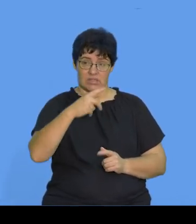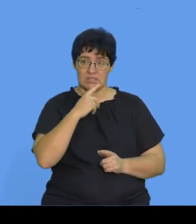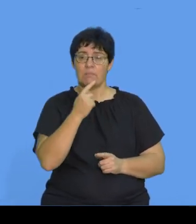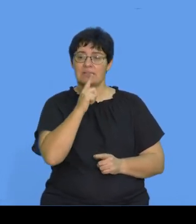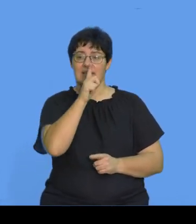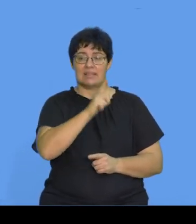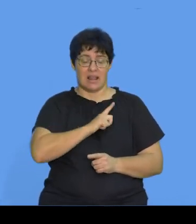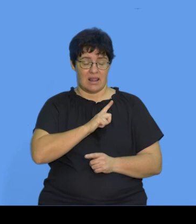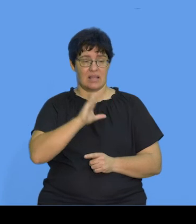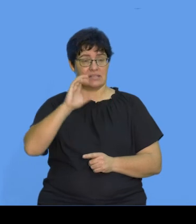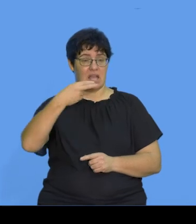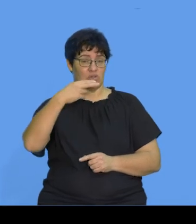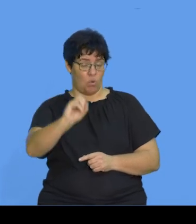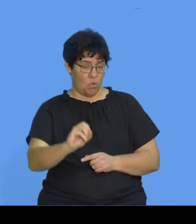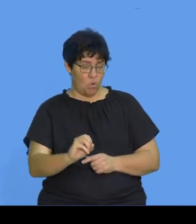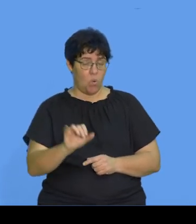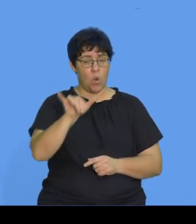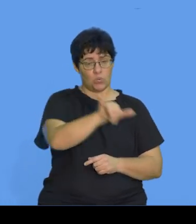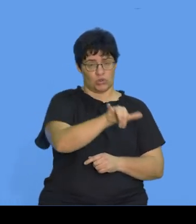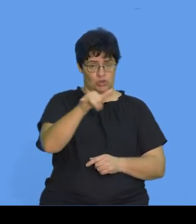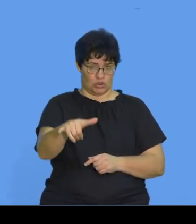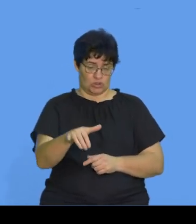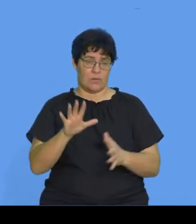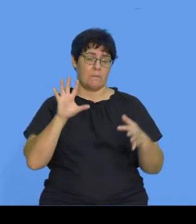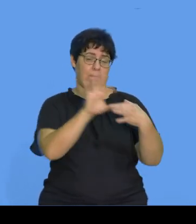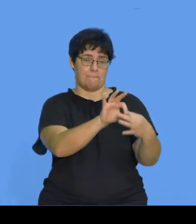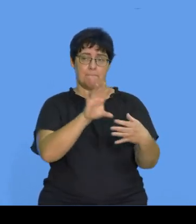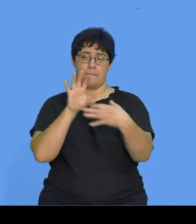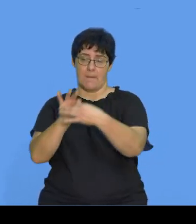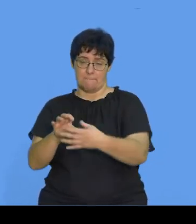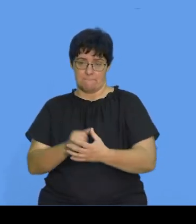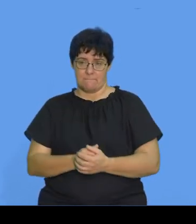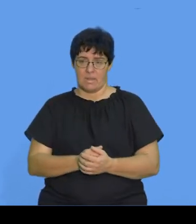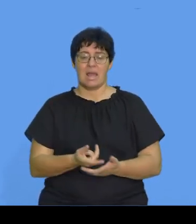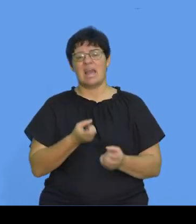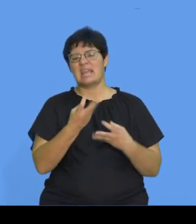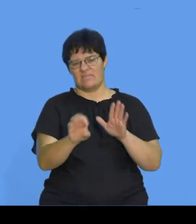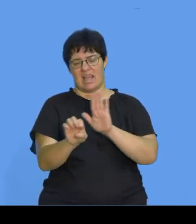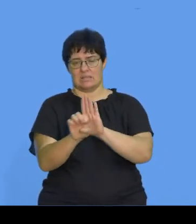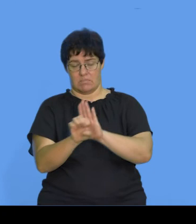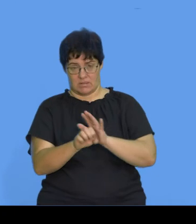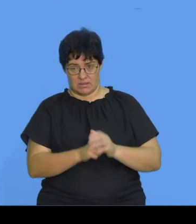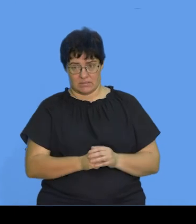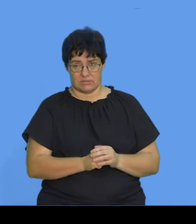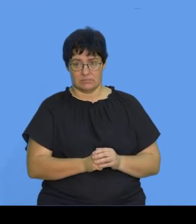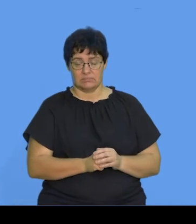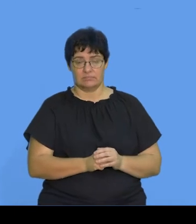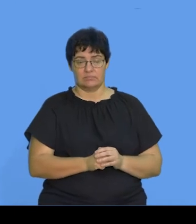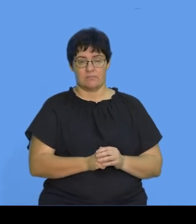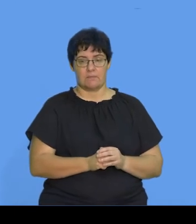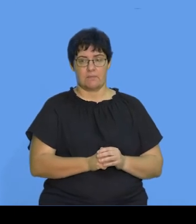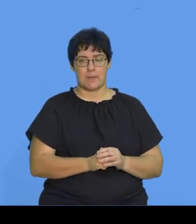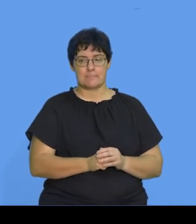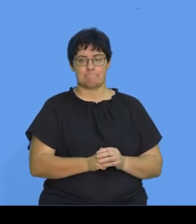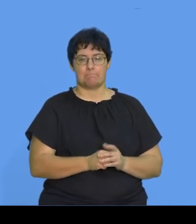do is I want you to tell me which does each one belong to, an example of each. I want you to put in